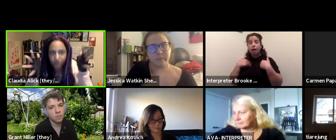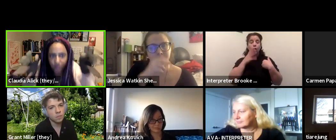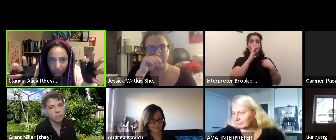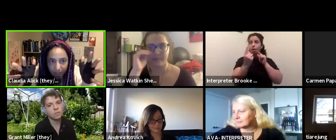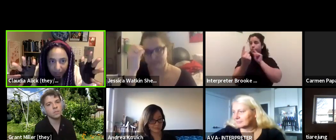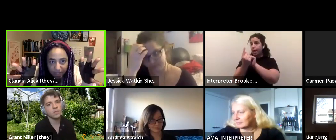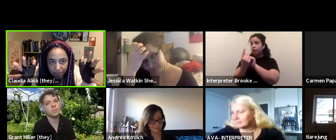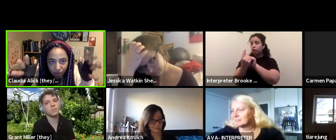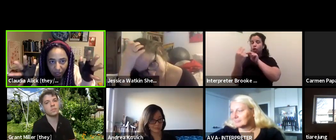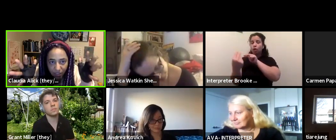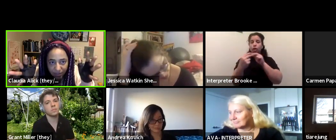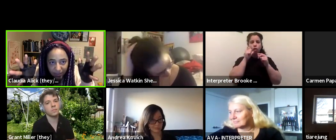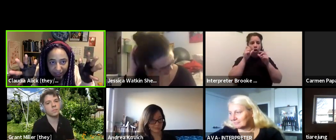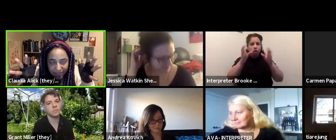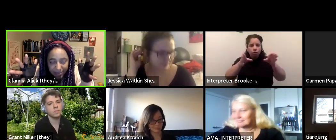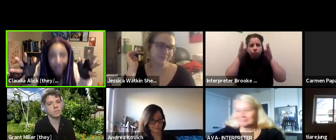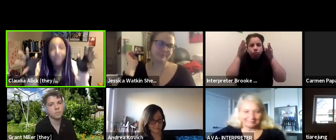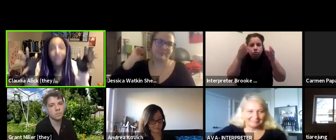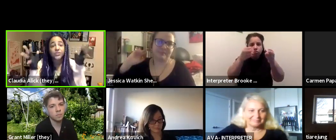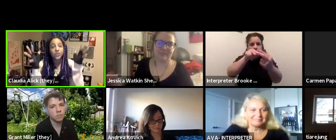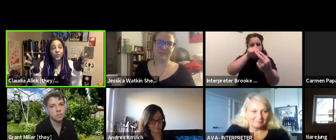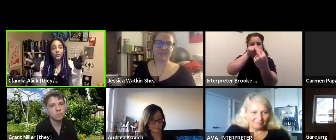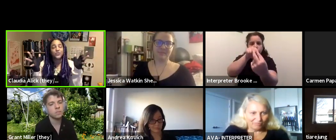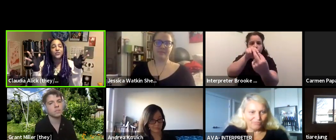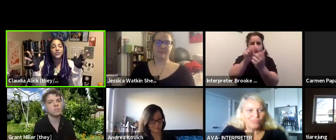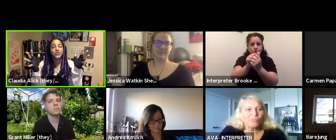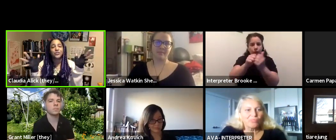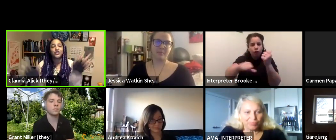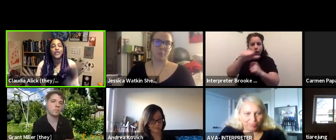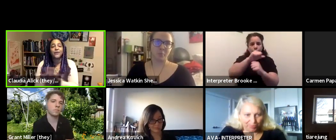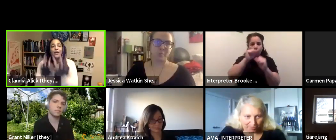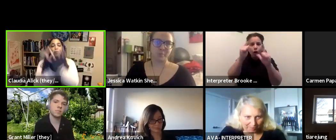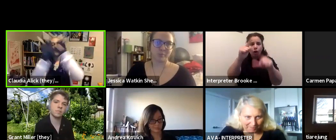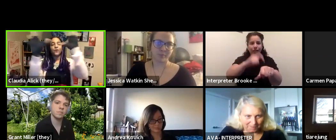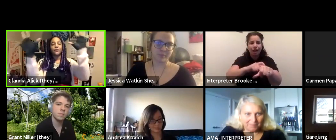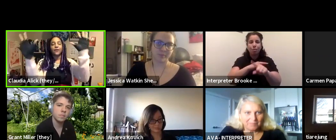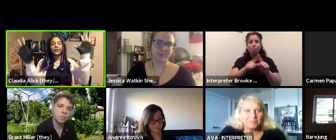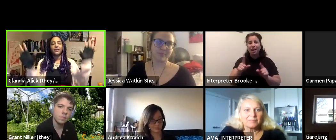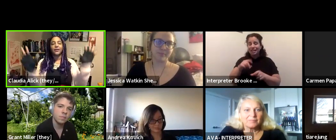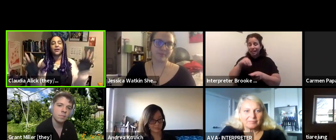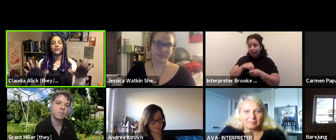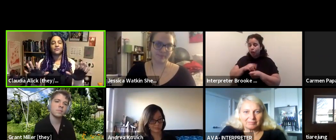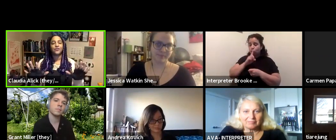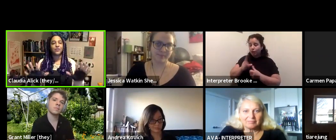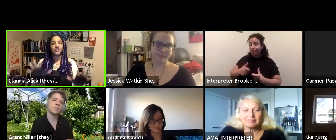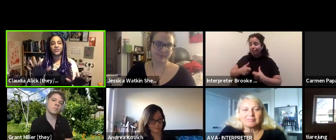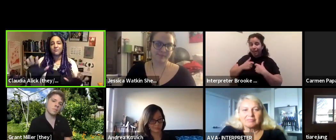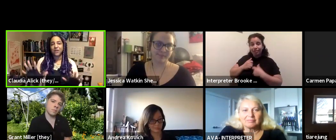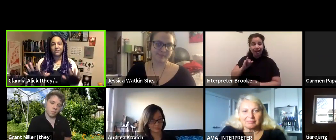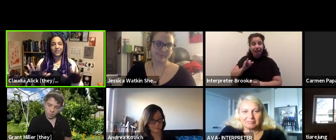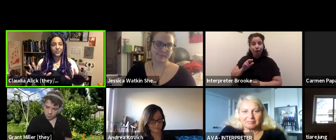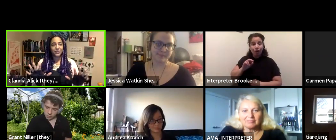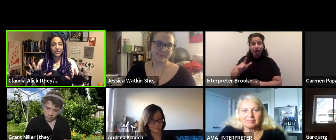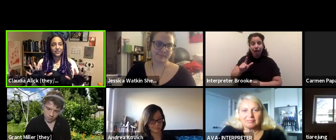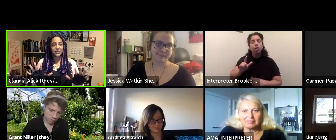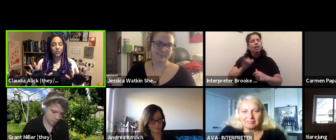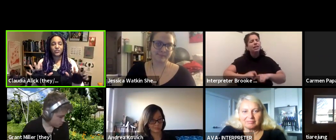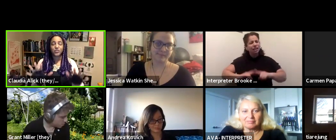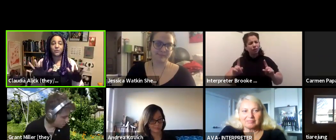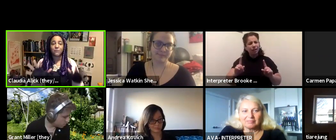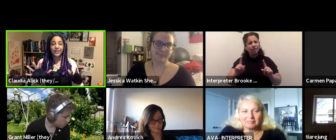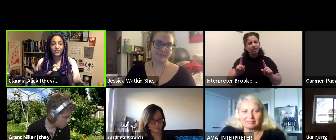ways. You're not like this. You're not locked in like this. So just wanted to do a shout out for any kind of stretches, embodiment